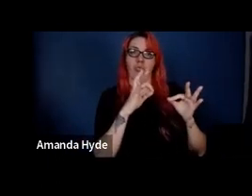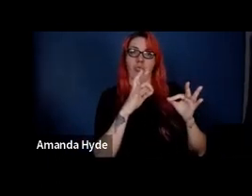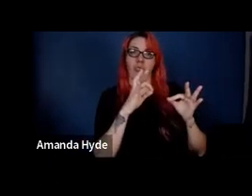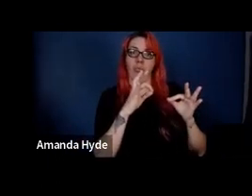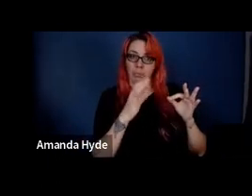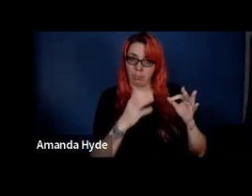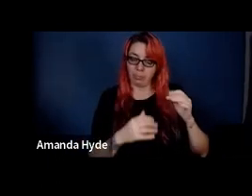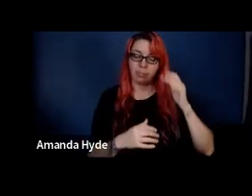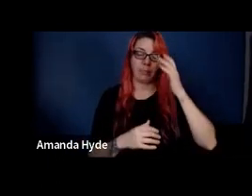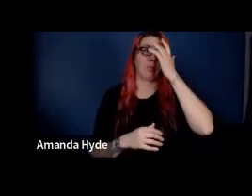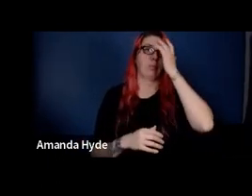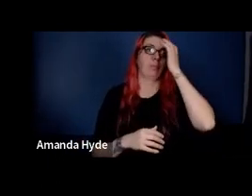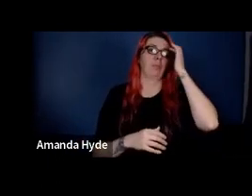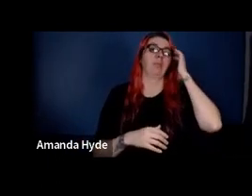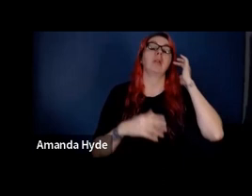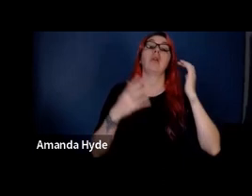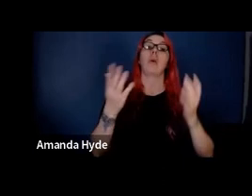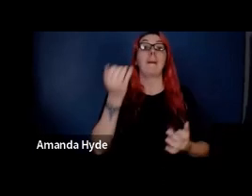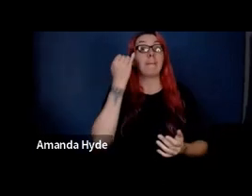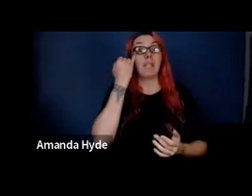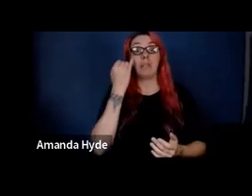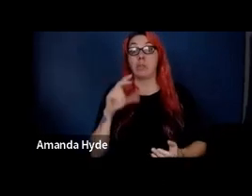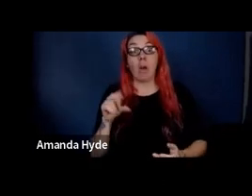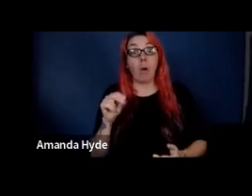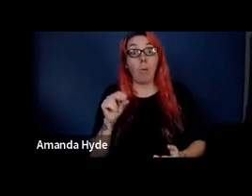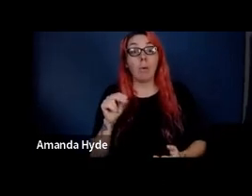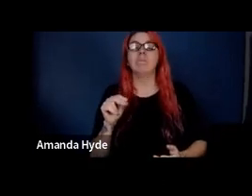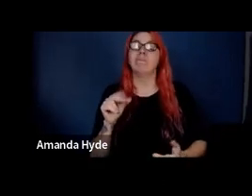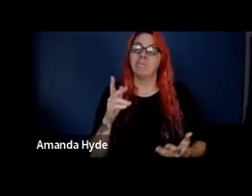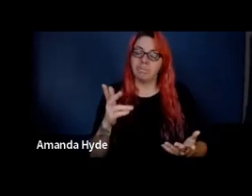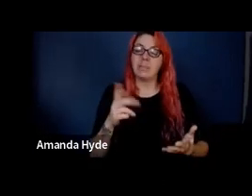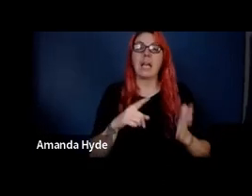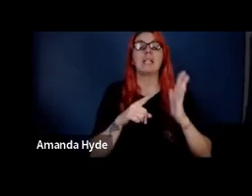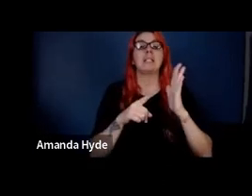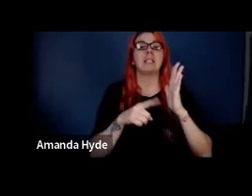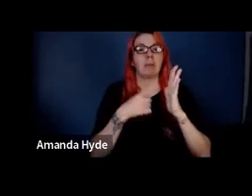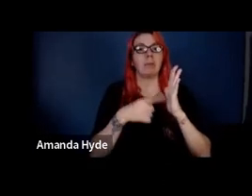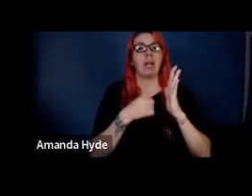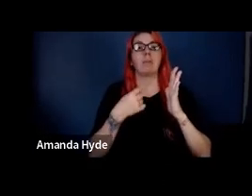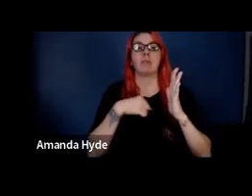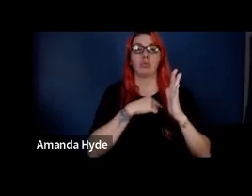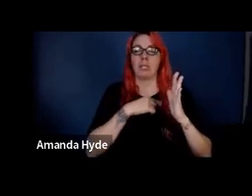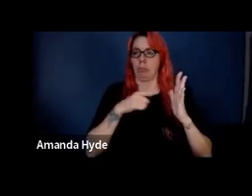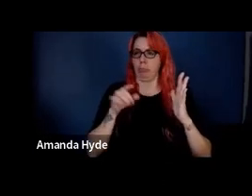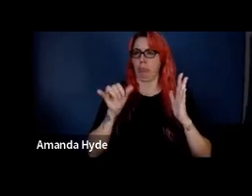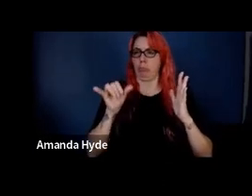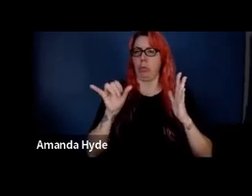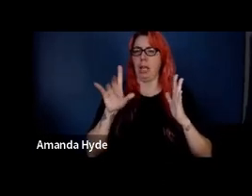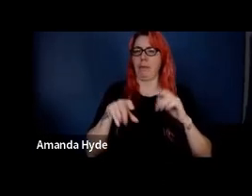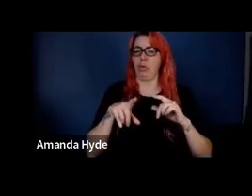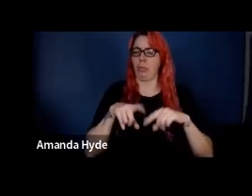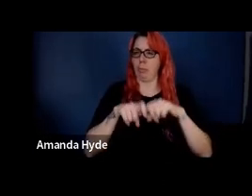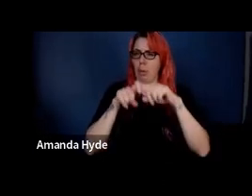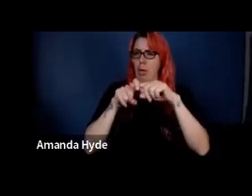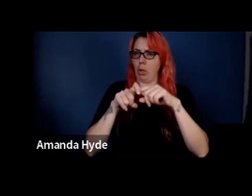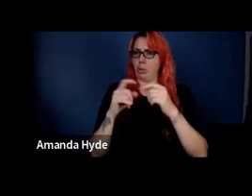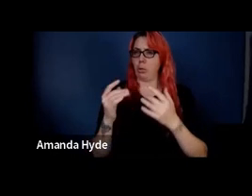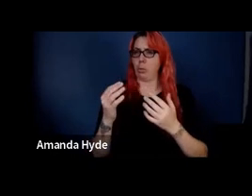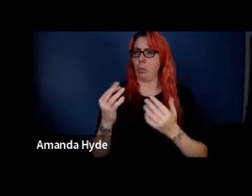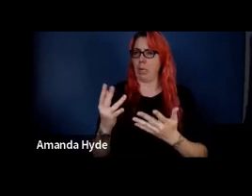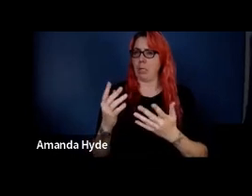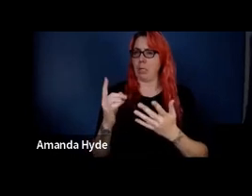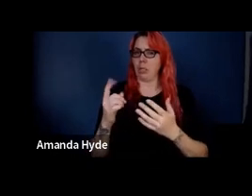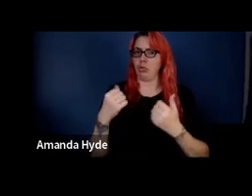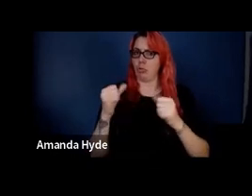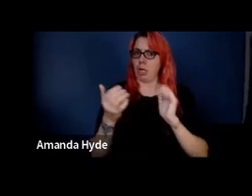sometimes then we have to pause. And that's the difficulty I know in lots of workplaces that I'm supporting, is people are pressed. There's a